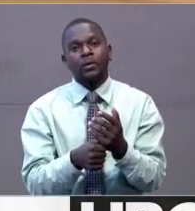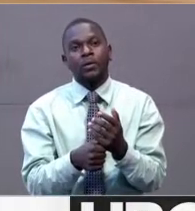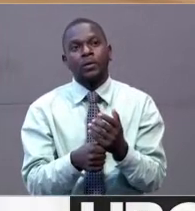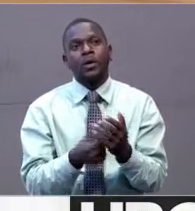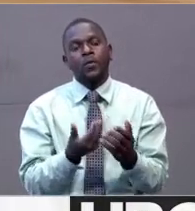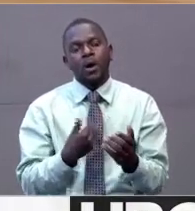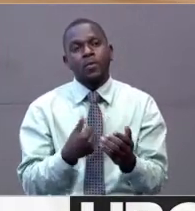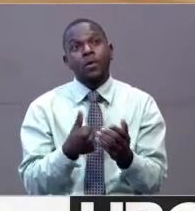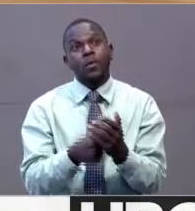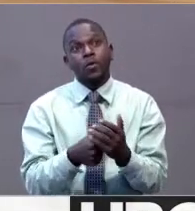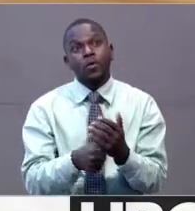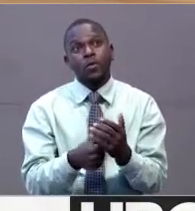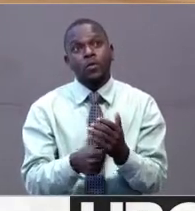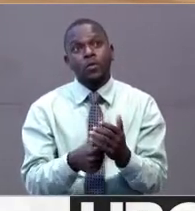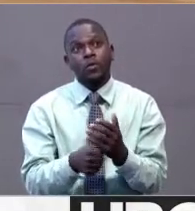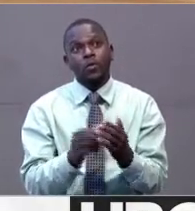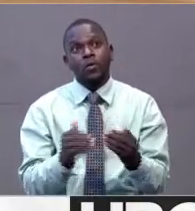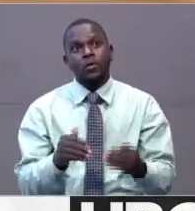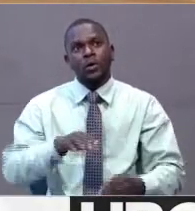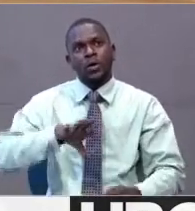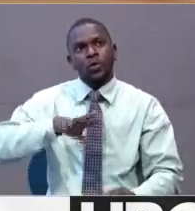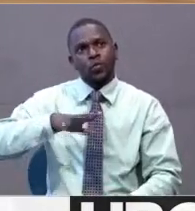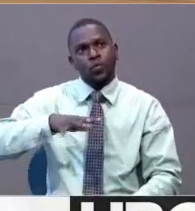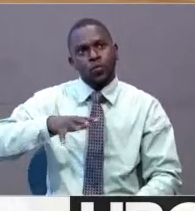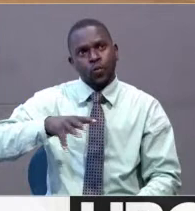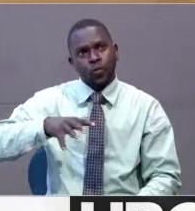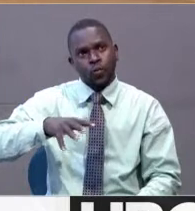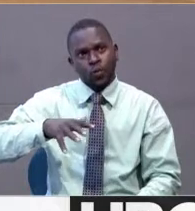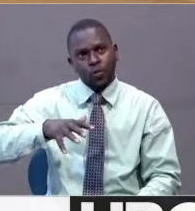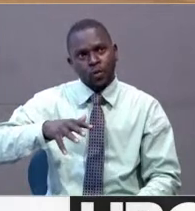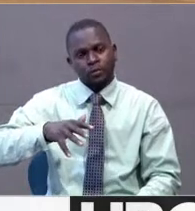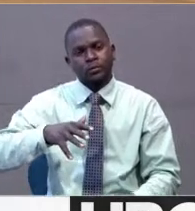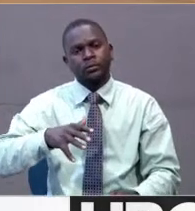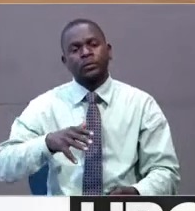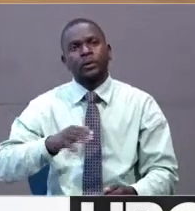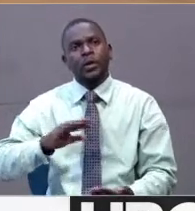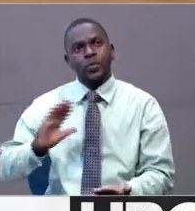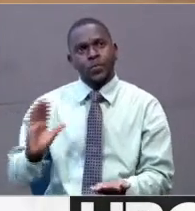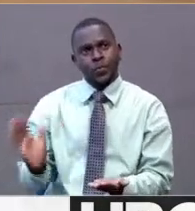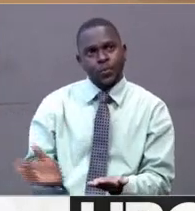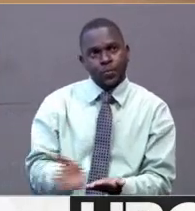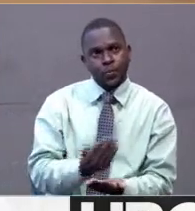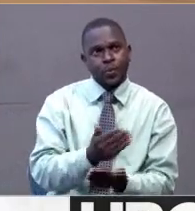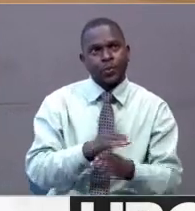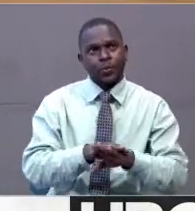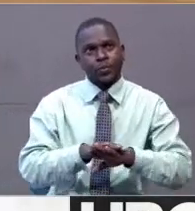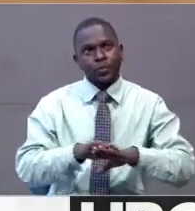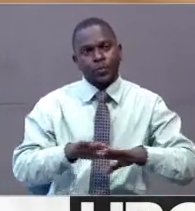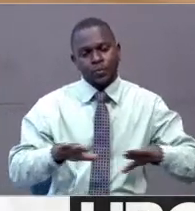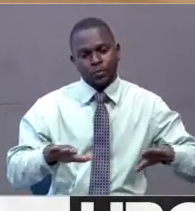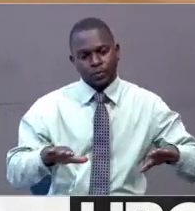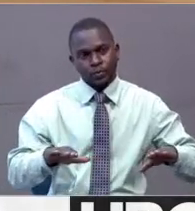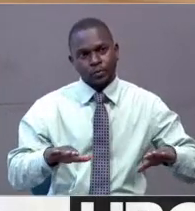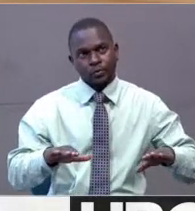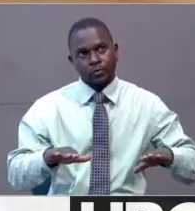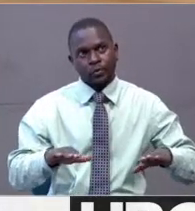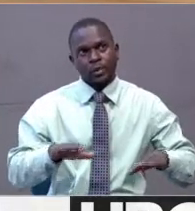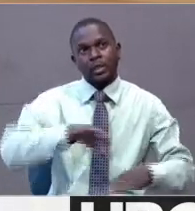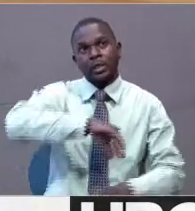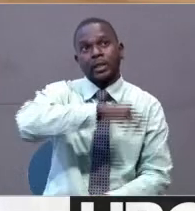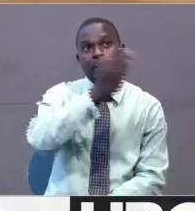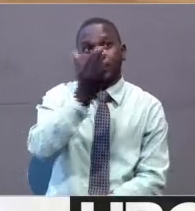we are facing, it is running water just taking our land to the bottom of the